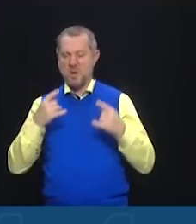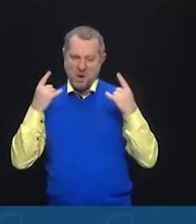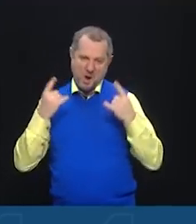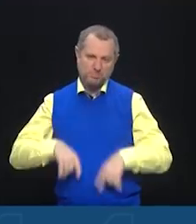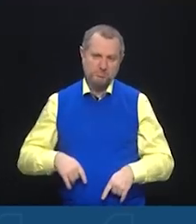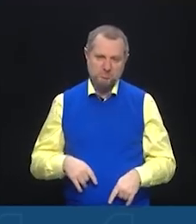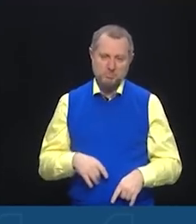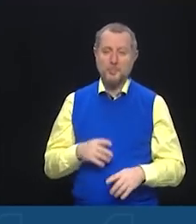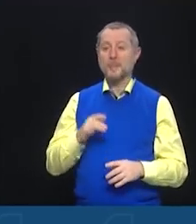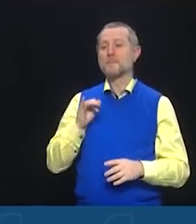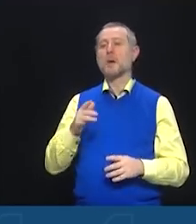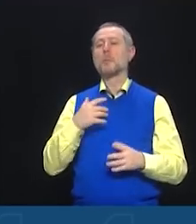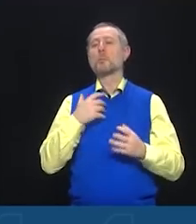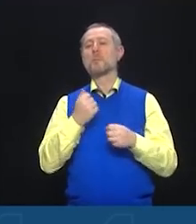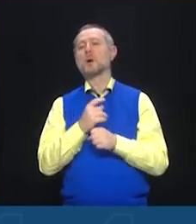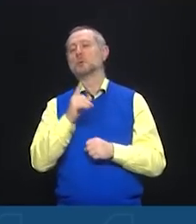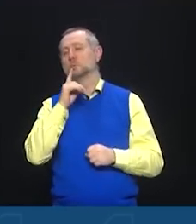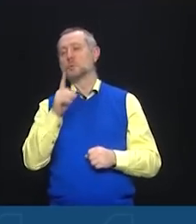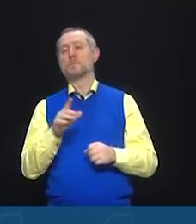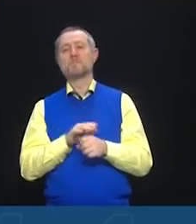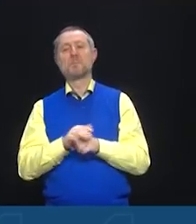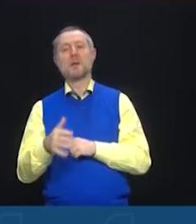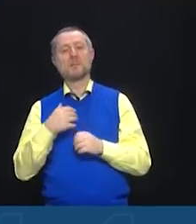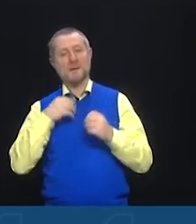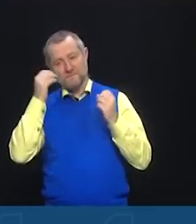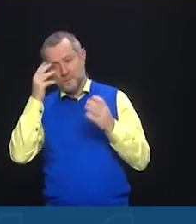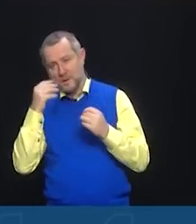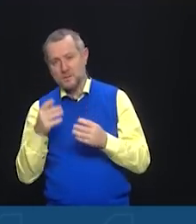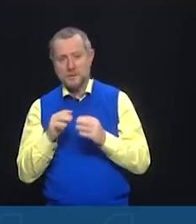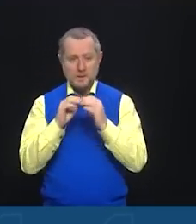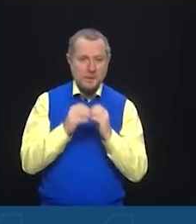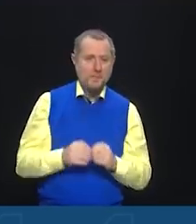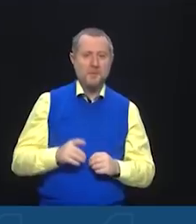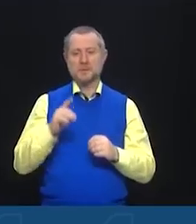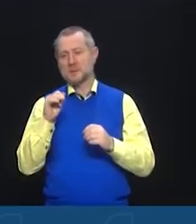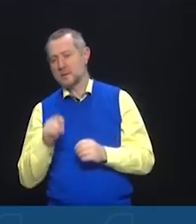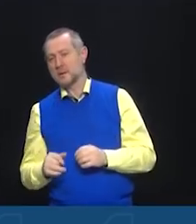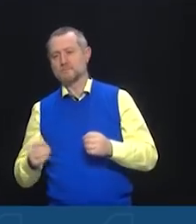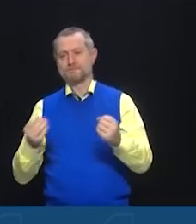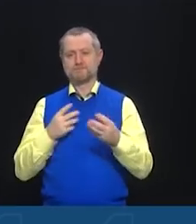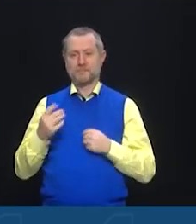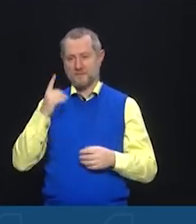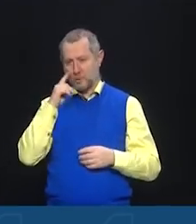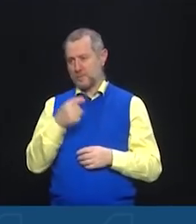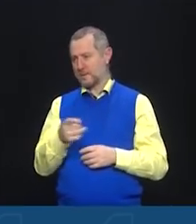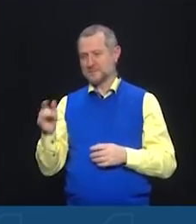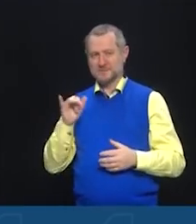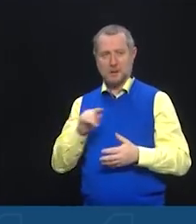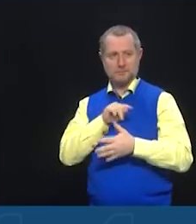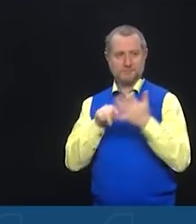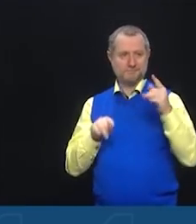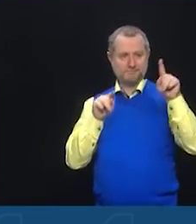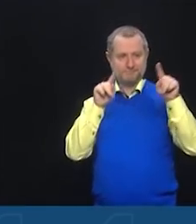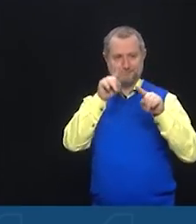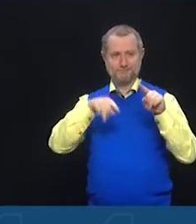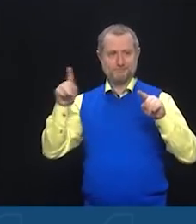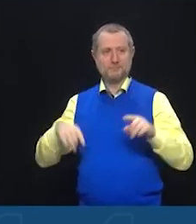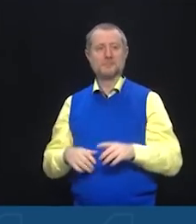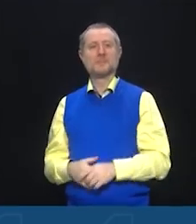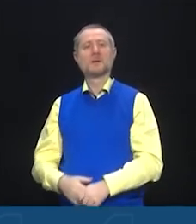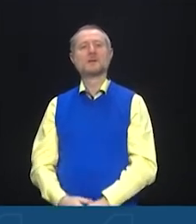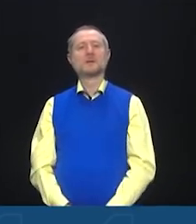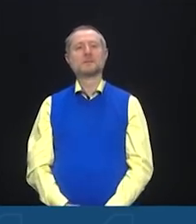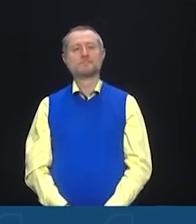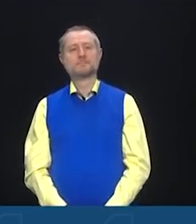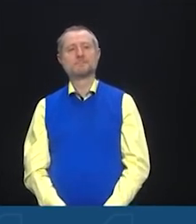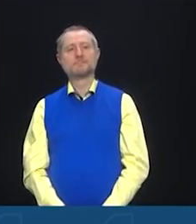just want to make sure we have all the data available before we would end masks in these categories as well, but that is currently under